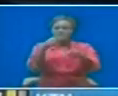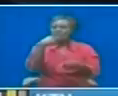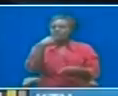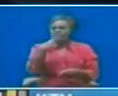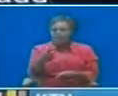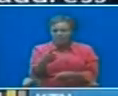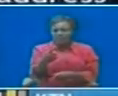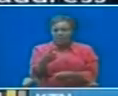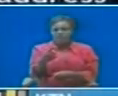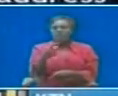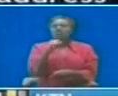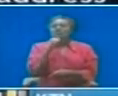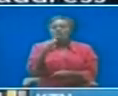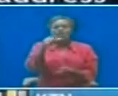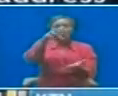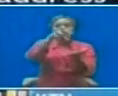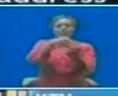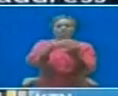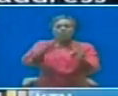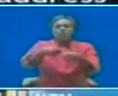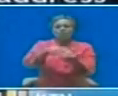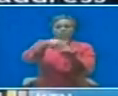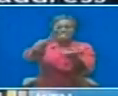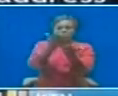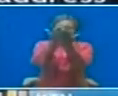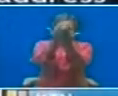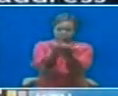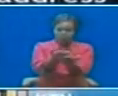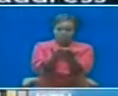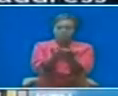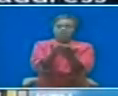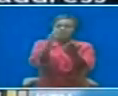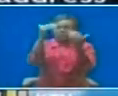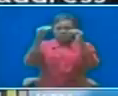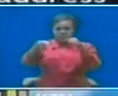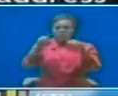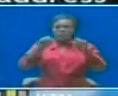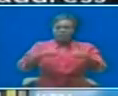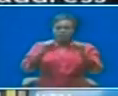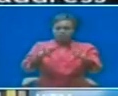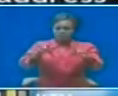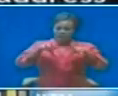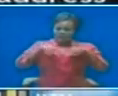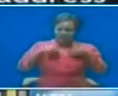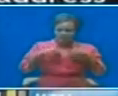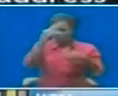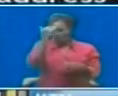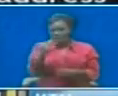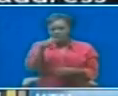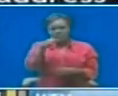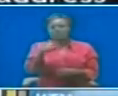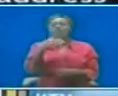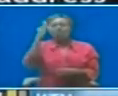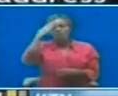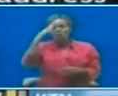Bensouda writes, is not in a position to offer detailed submissions on whether the chamber should exercise its discretion because it does